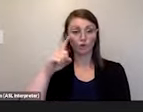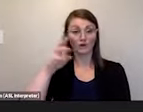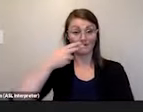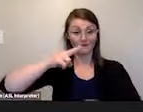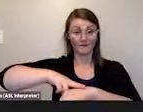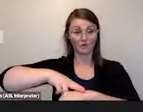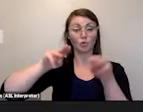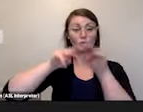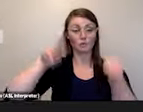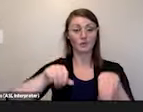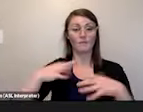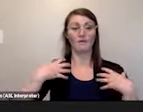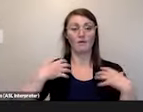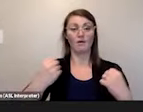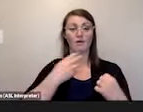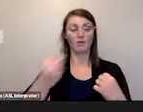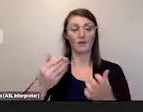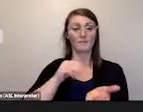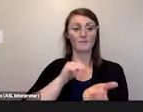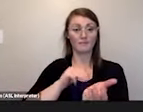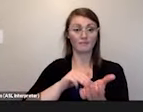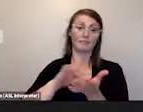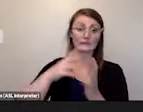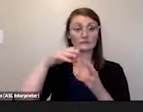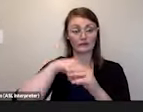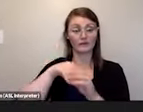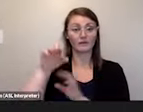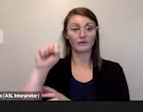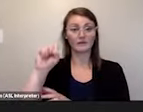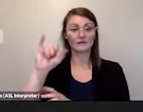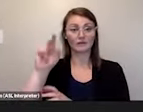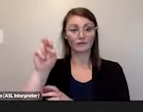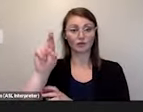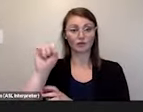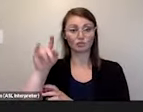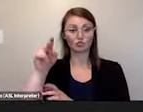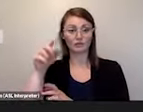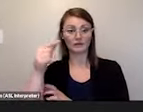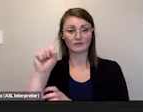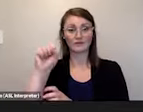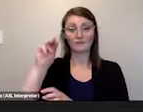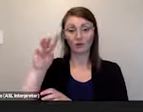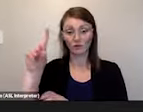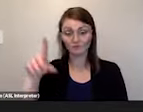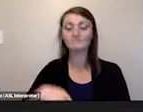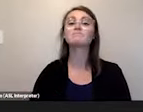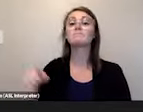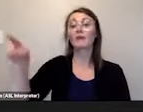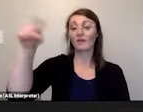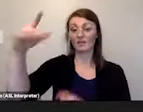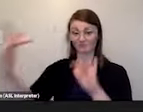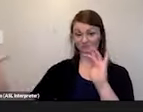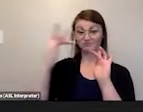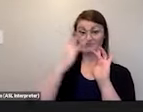Health and Medicine in Silver Spring, Maryland. And so they reached out to us because they wanted a model of the brain that